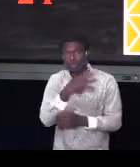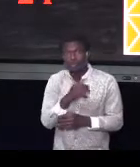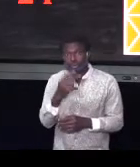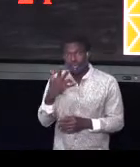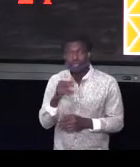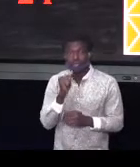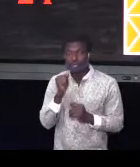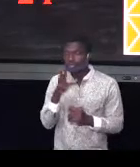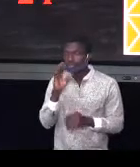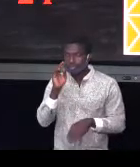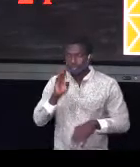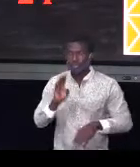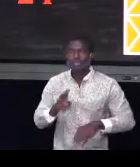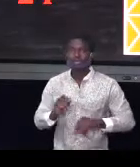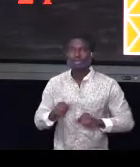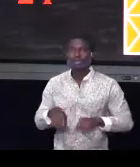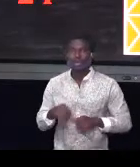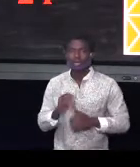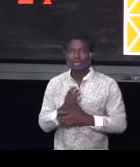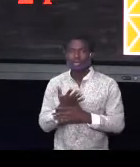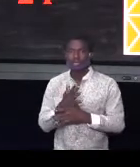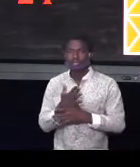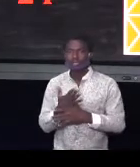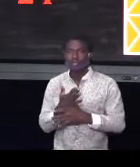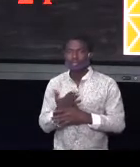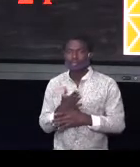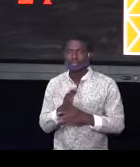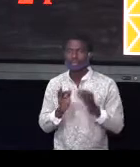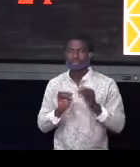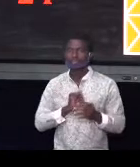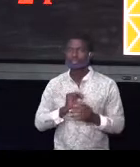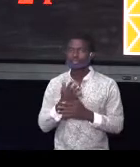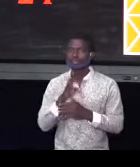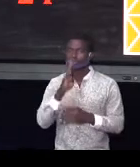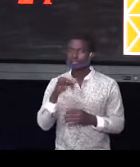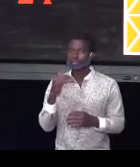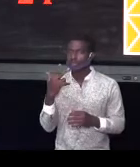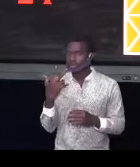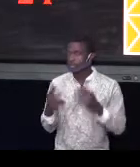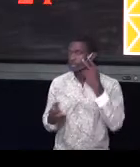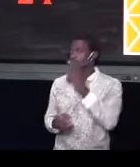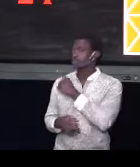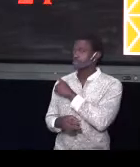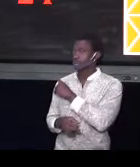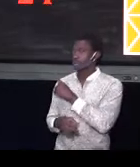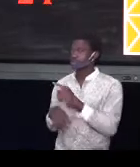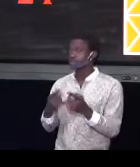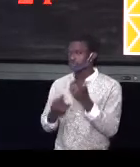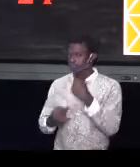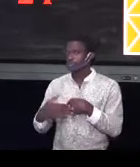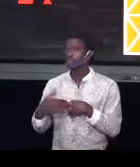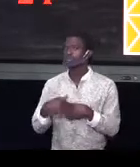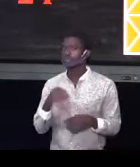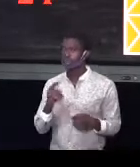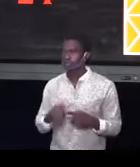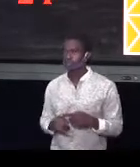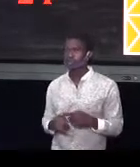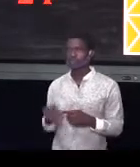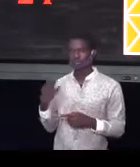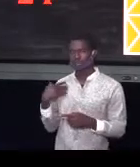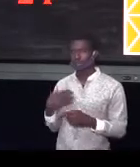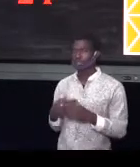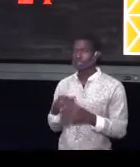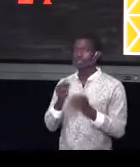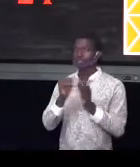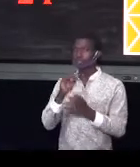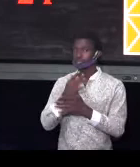2 and 3, nothing can divide. If I divide this by 2, 2 goes here 2, 2 goes here 3. I will come back to this. If I divide this